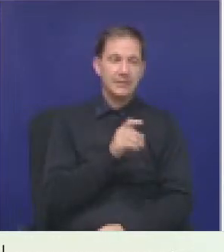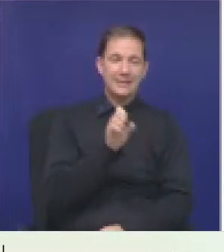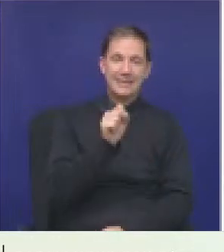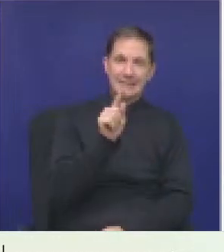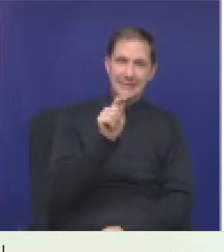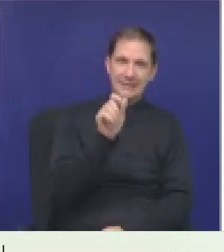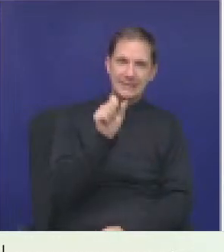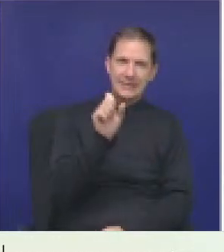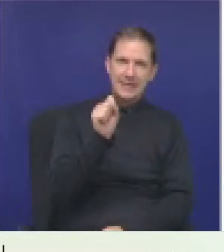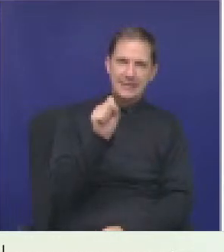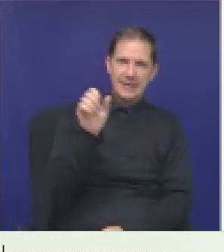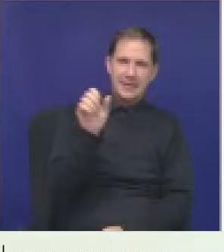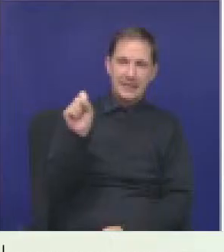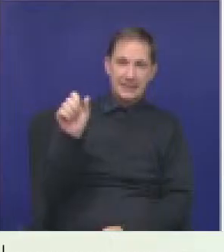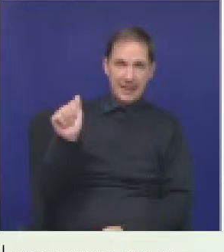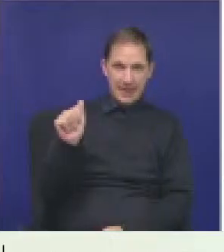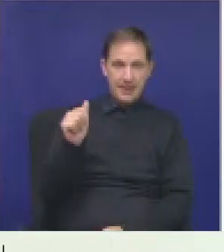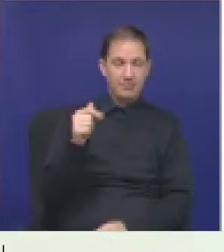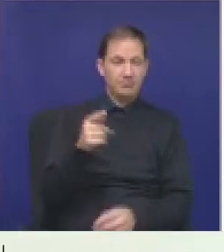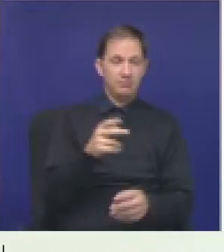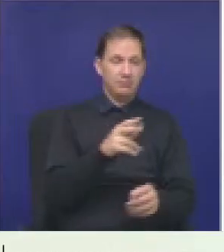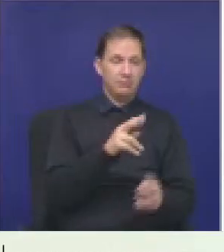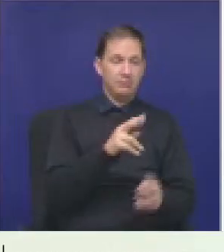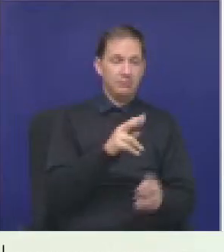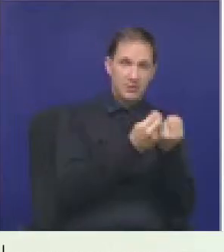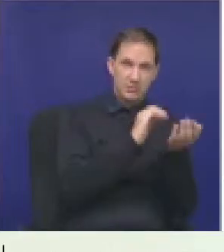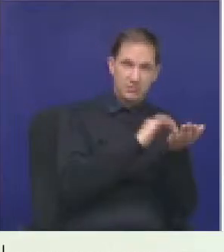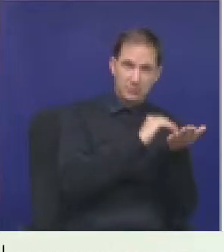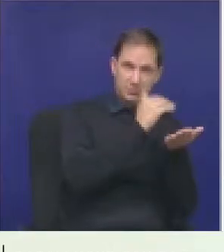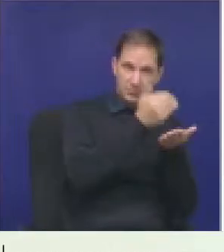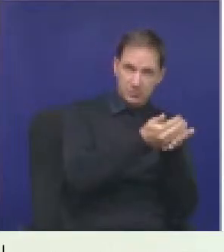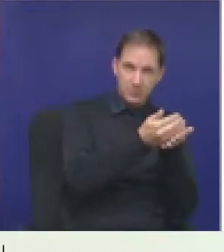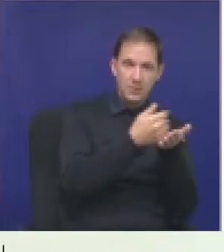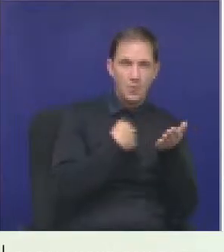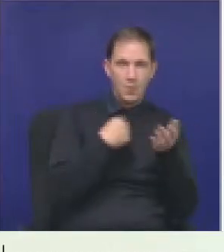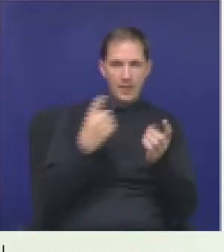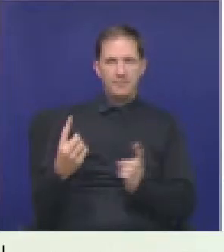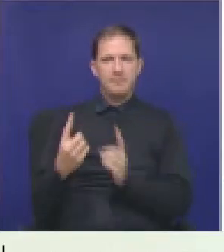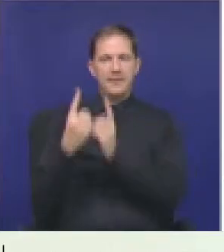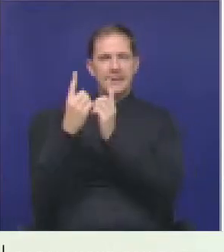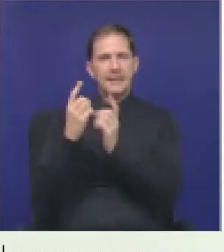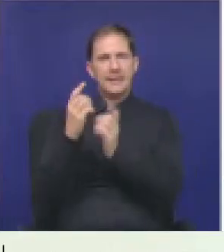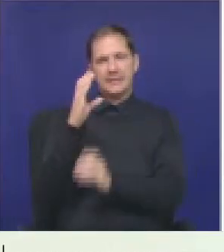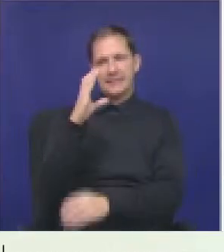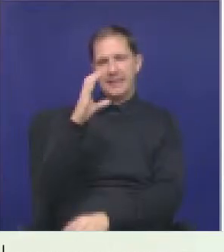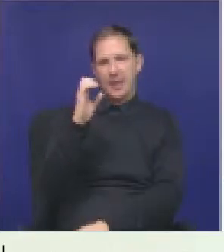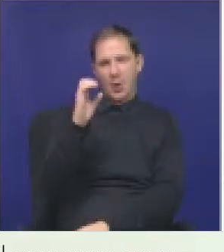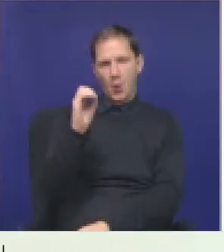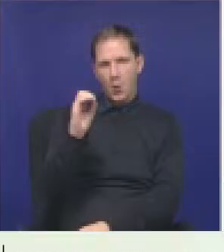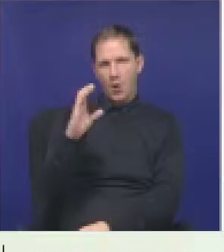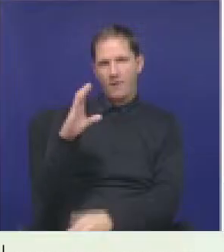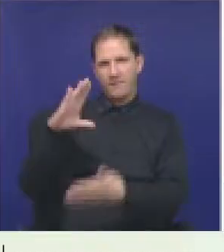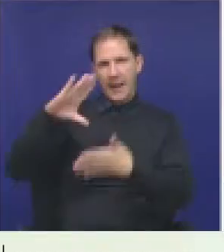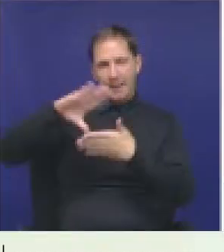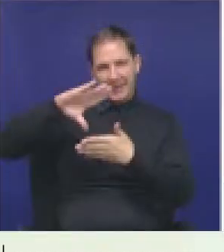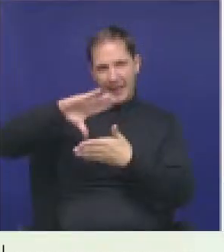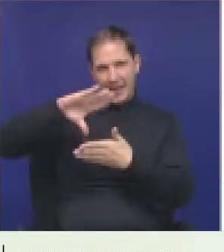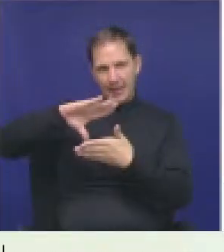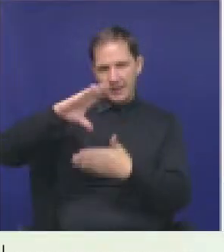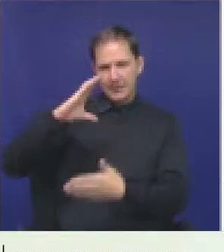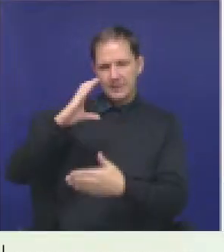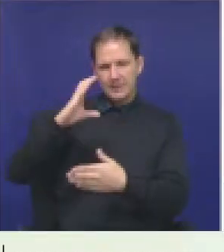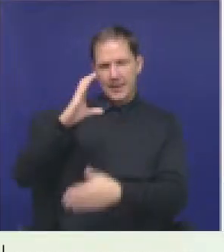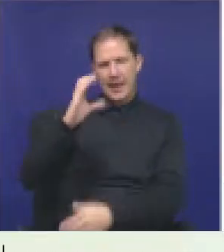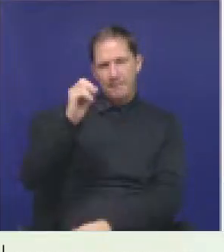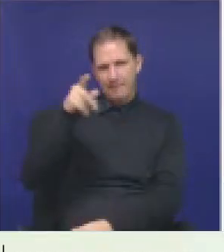representatives of the National Treasury, and myself will be meeting with the outgoing CEO of Capitec and his team. We will similarly meet with representatives